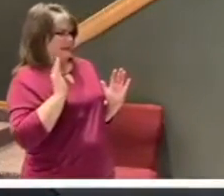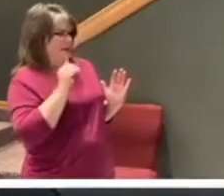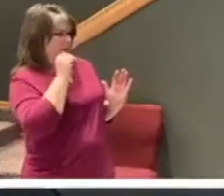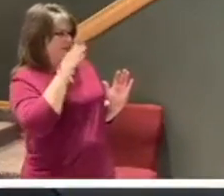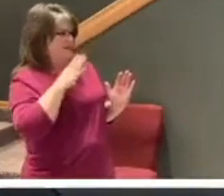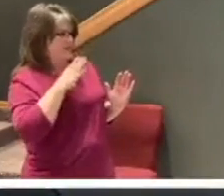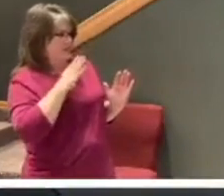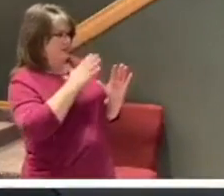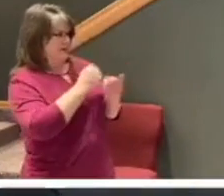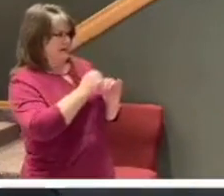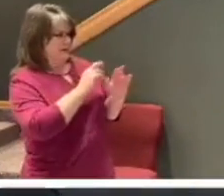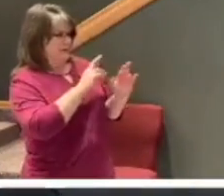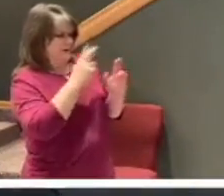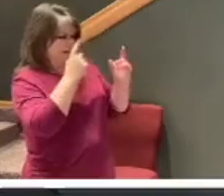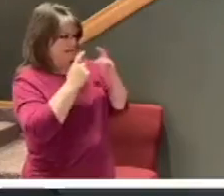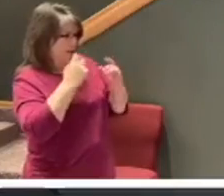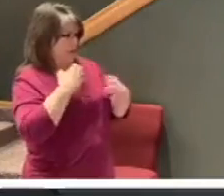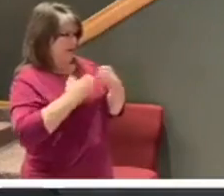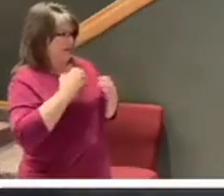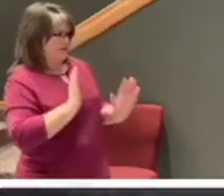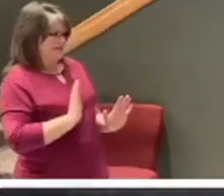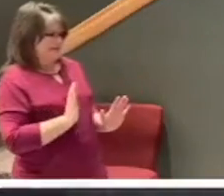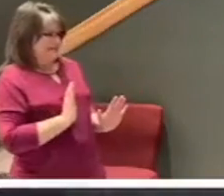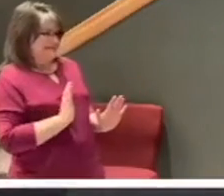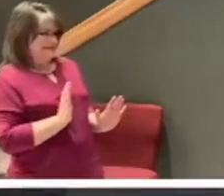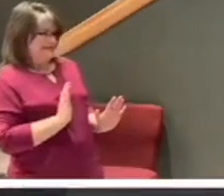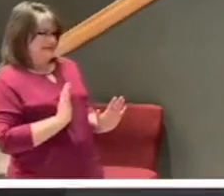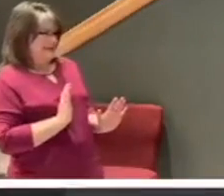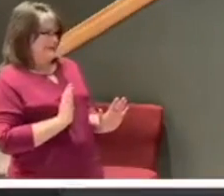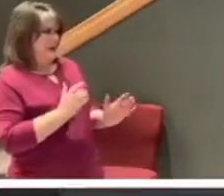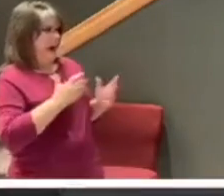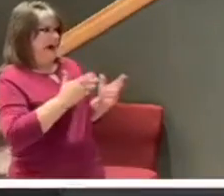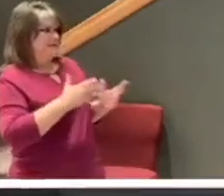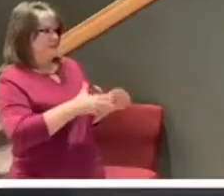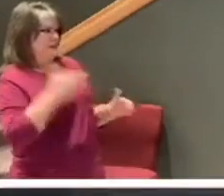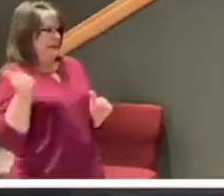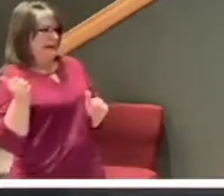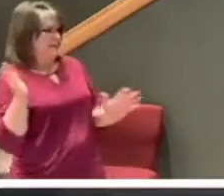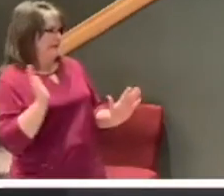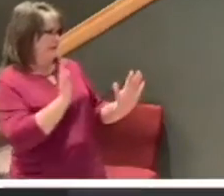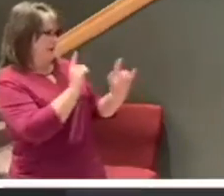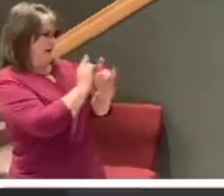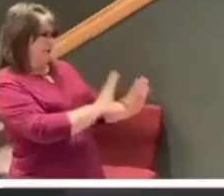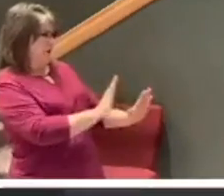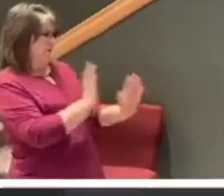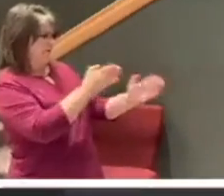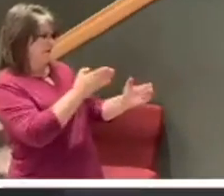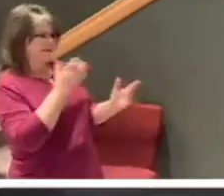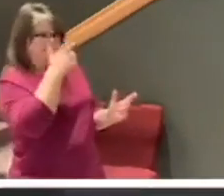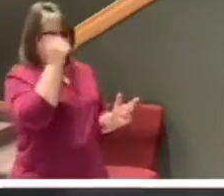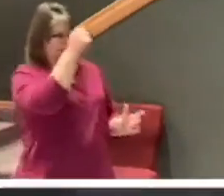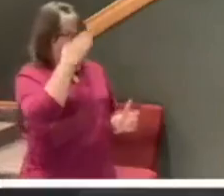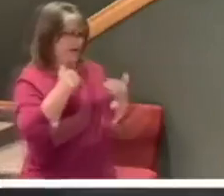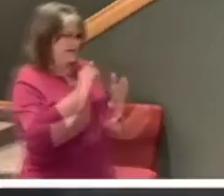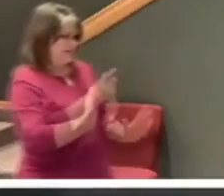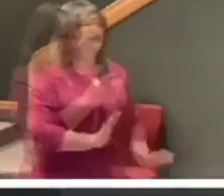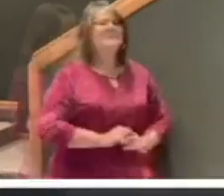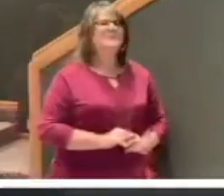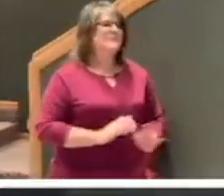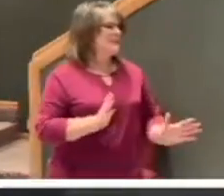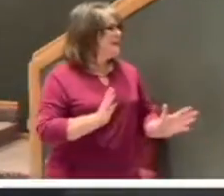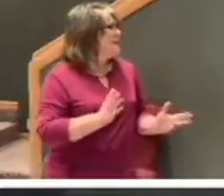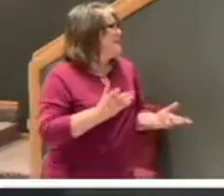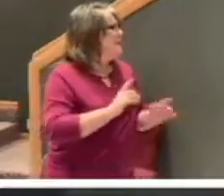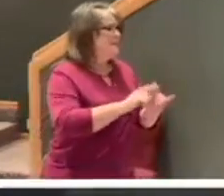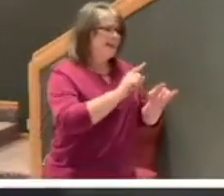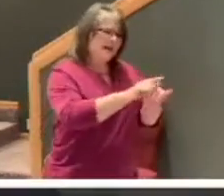that's tearing up. I'm like, emotions. You know, I'm like, okay, you just need to calm down, focus, because, like, God's got a moment here.